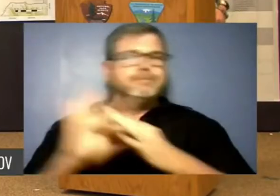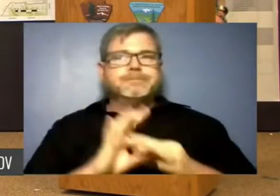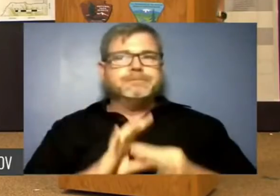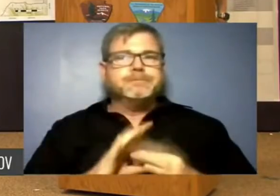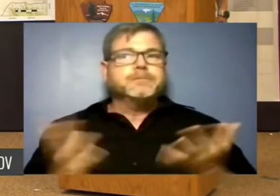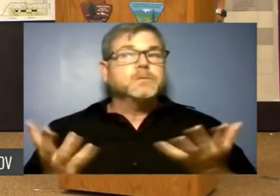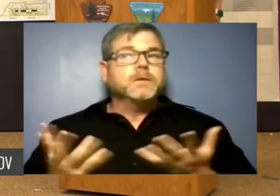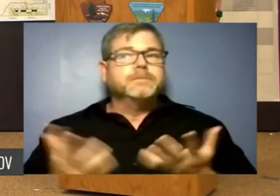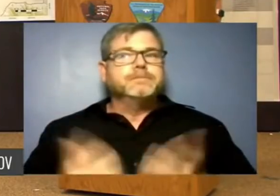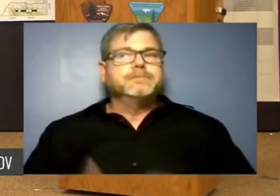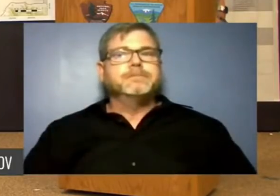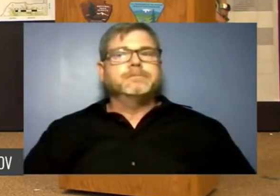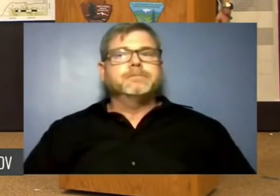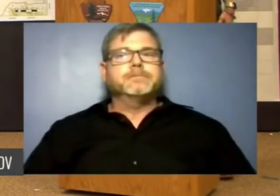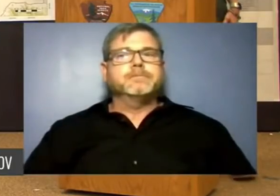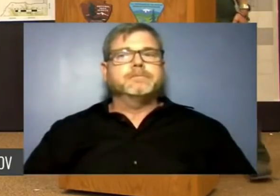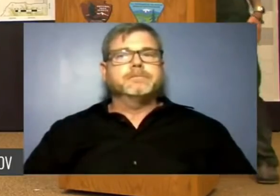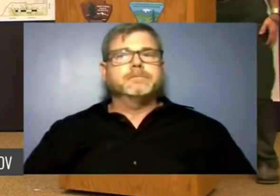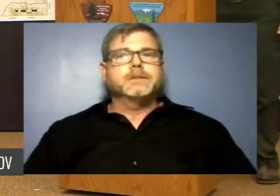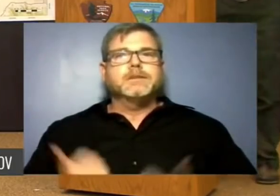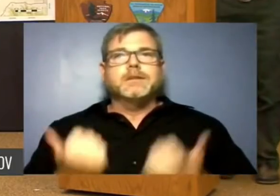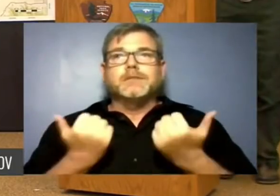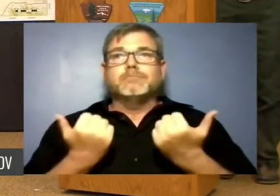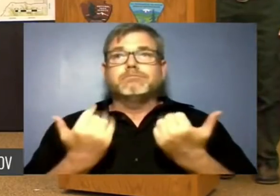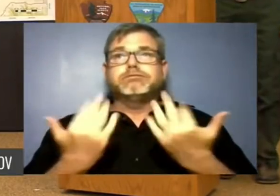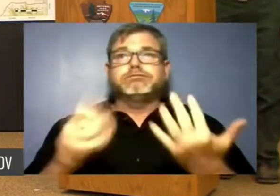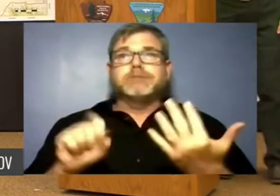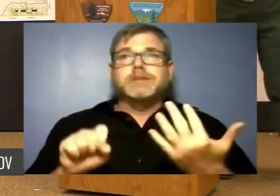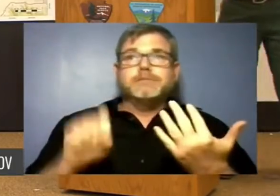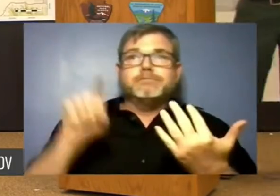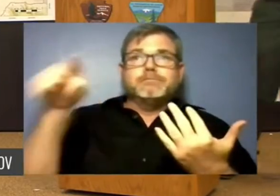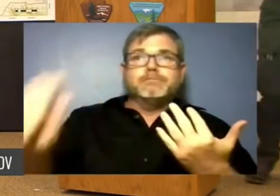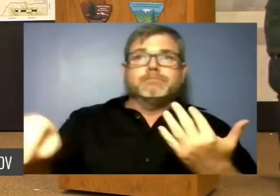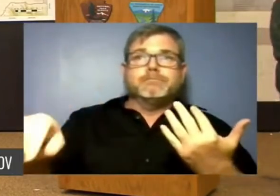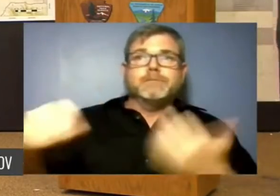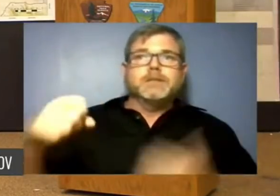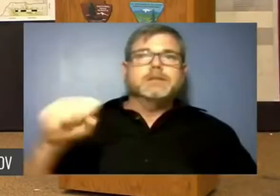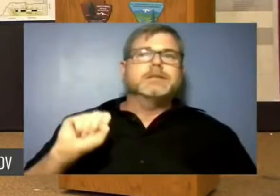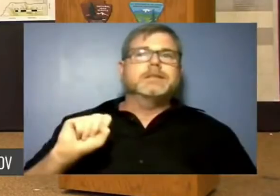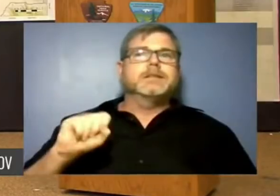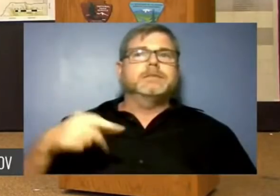conclude tonight's virtual meeting. So for operations, Chad Cook.